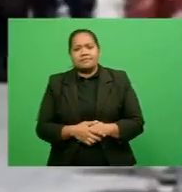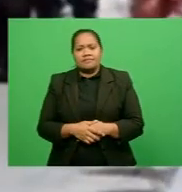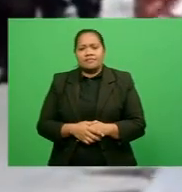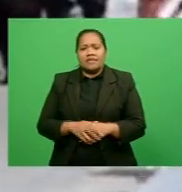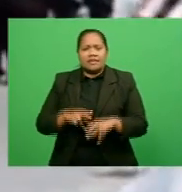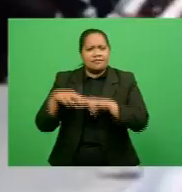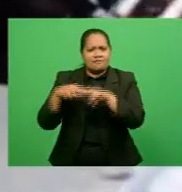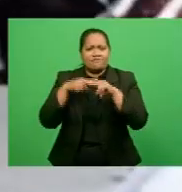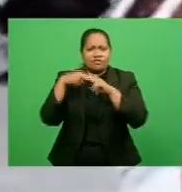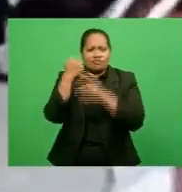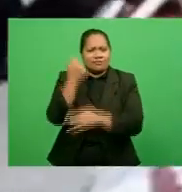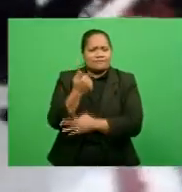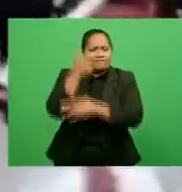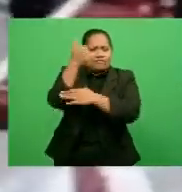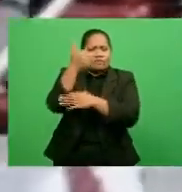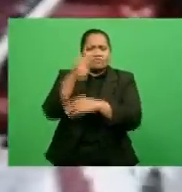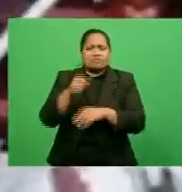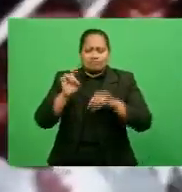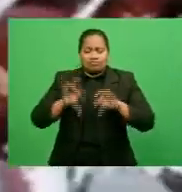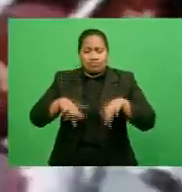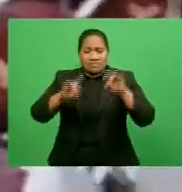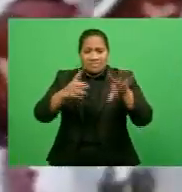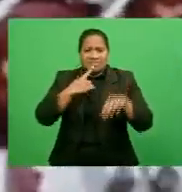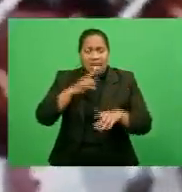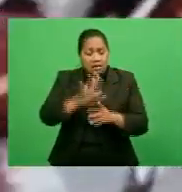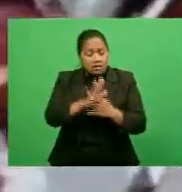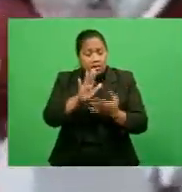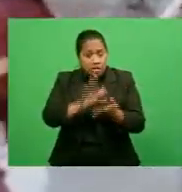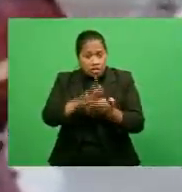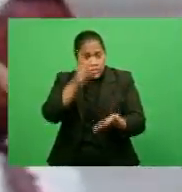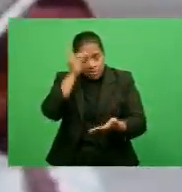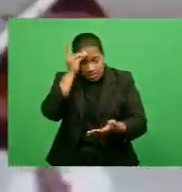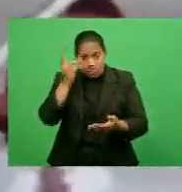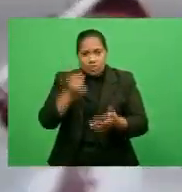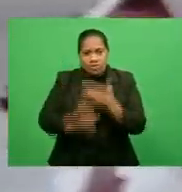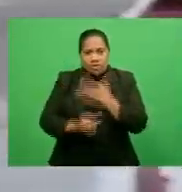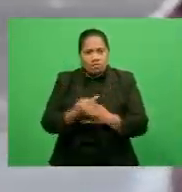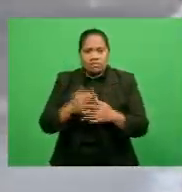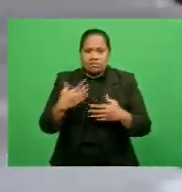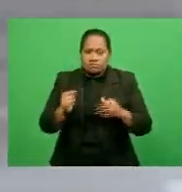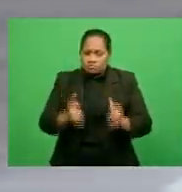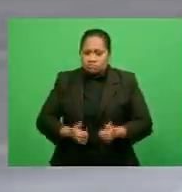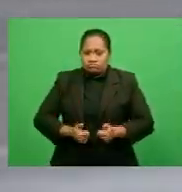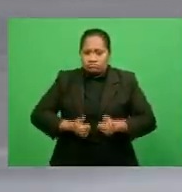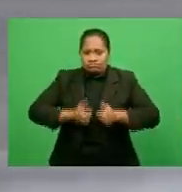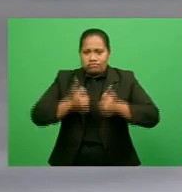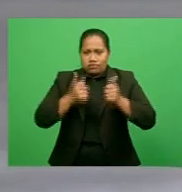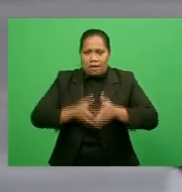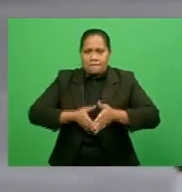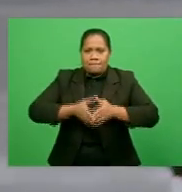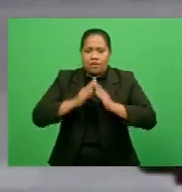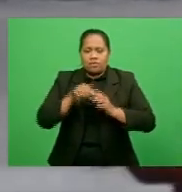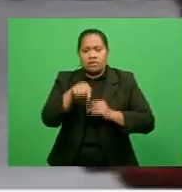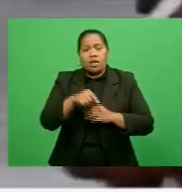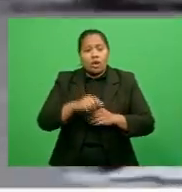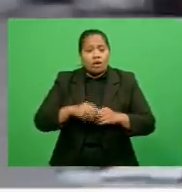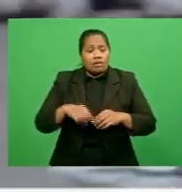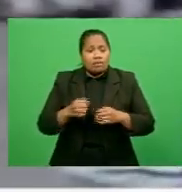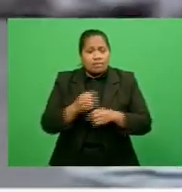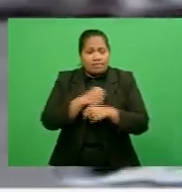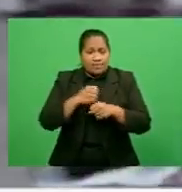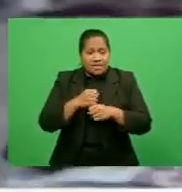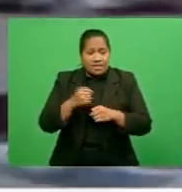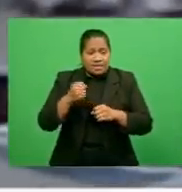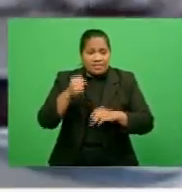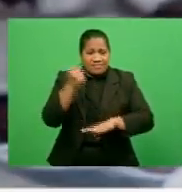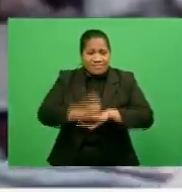Fiji's ambassador to Australia says the education sector has had great reform. Colonial government had a very